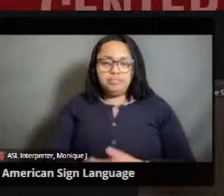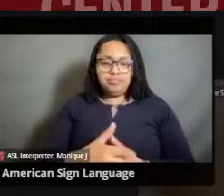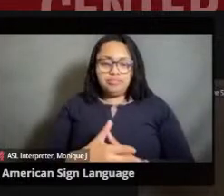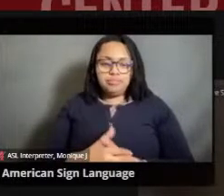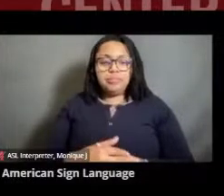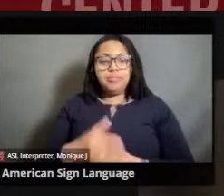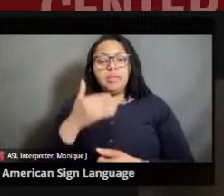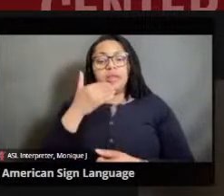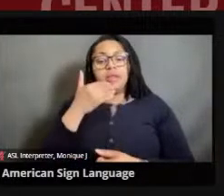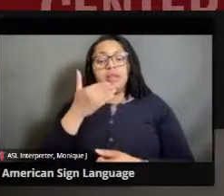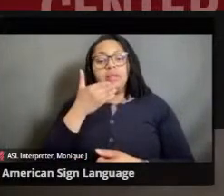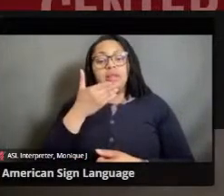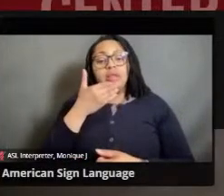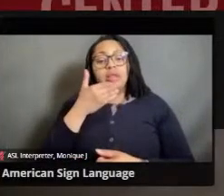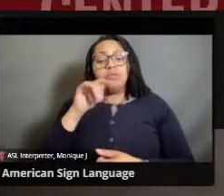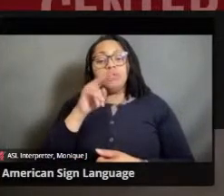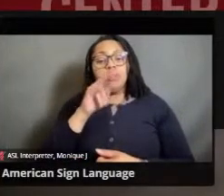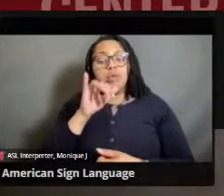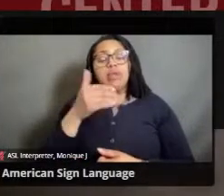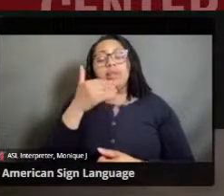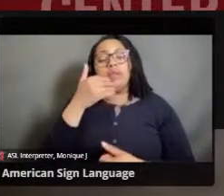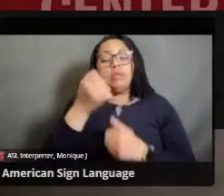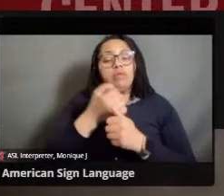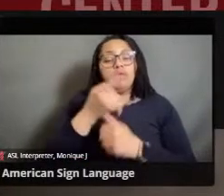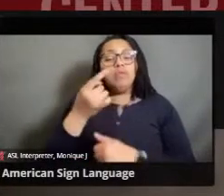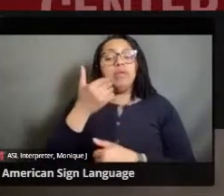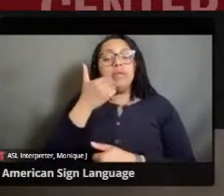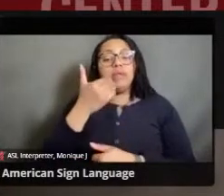Thank you, Tony. Thank you, everyone.